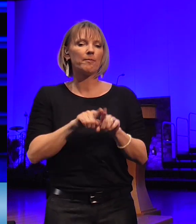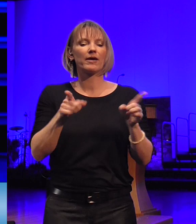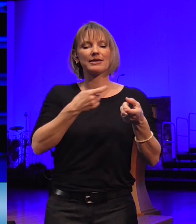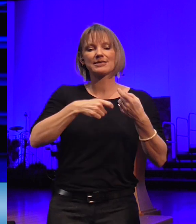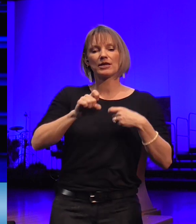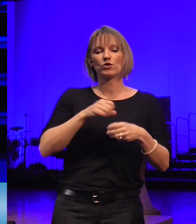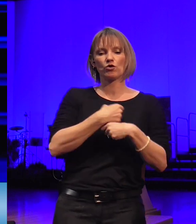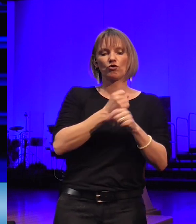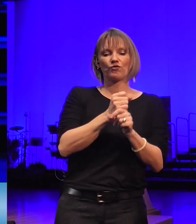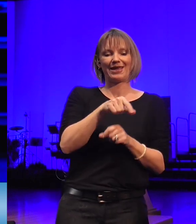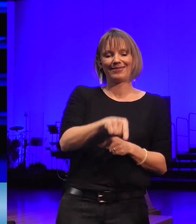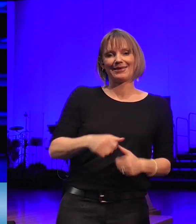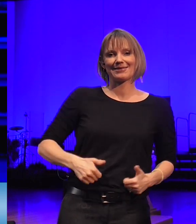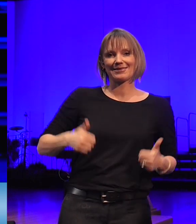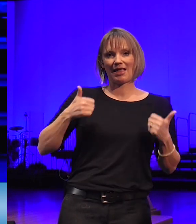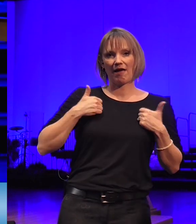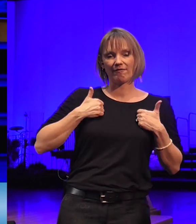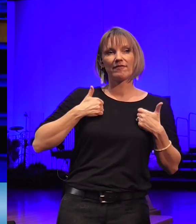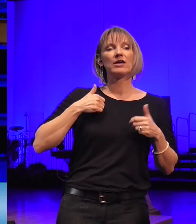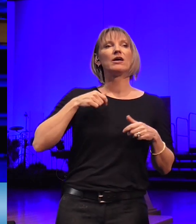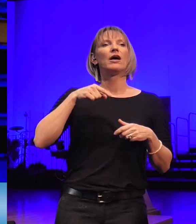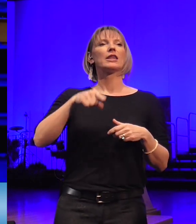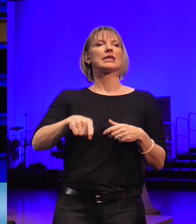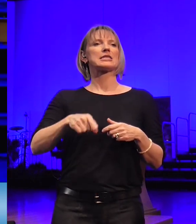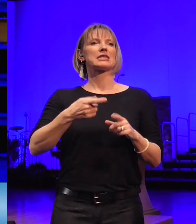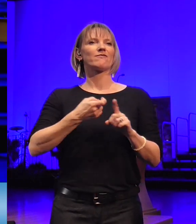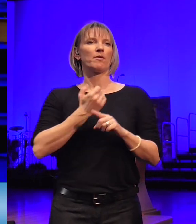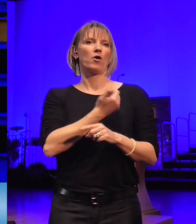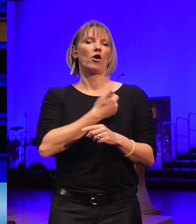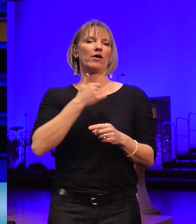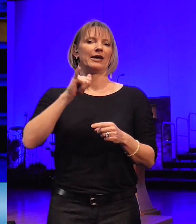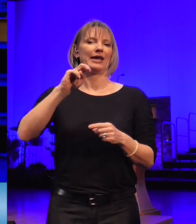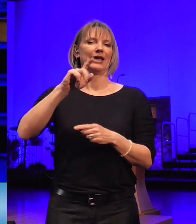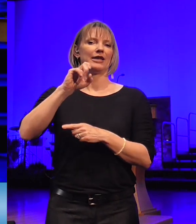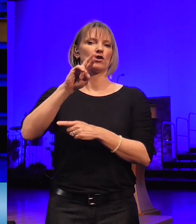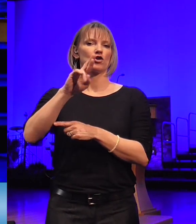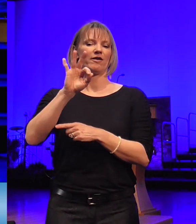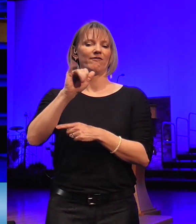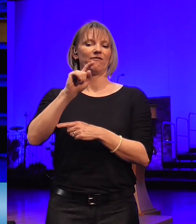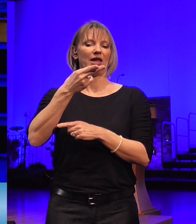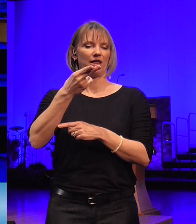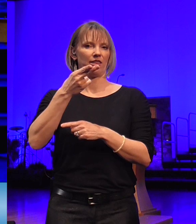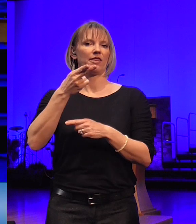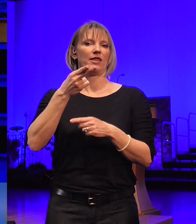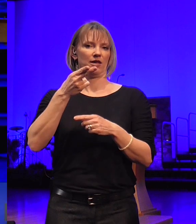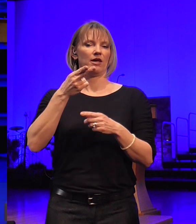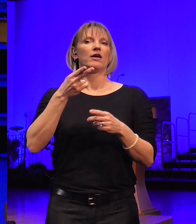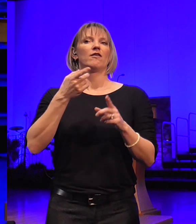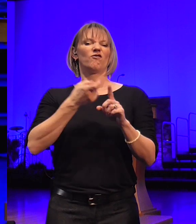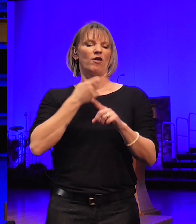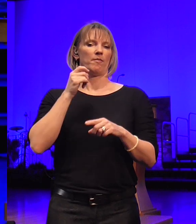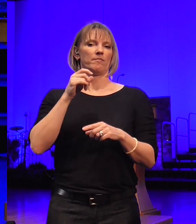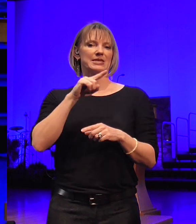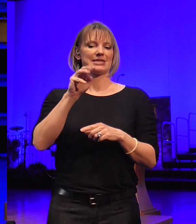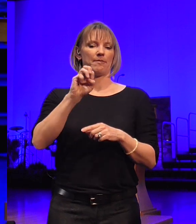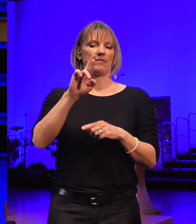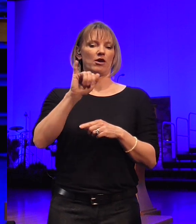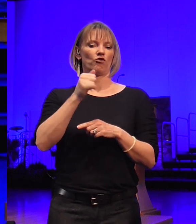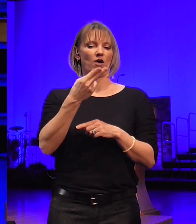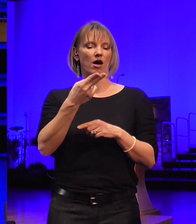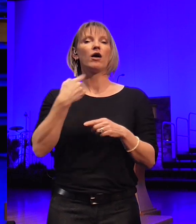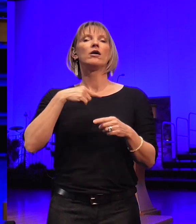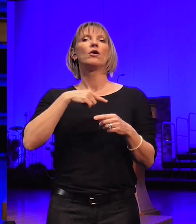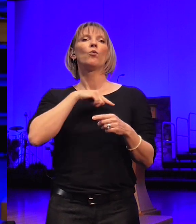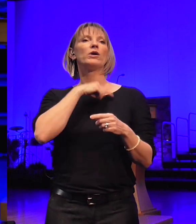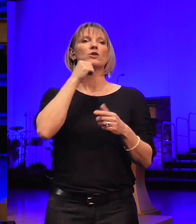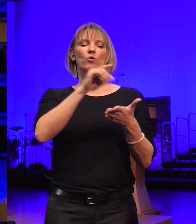life. This is expressed in our beautiful interfaith initiative led by Reverend Zamira, where we realize that we do not